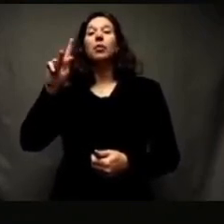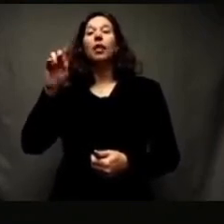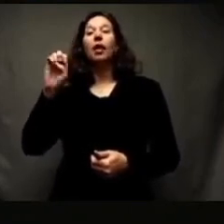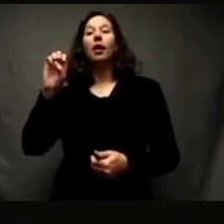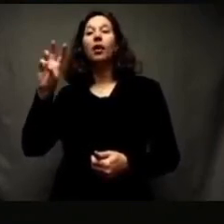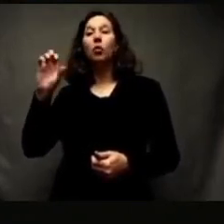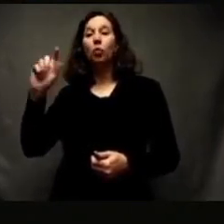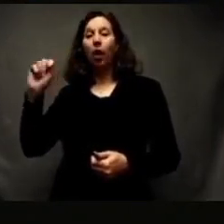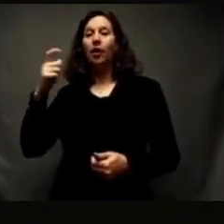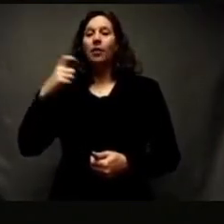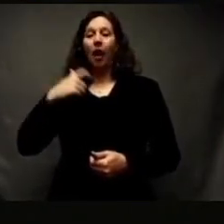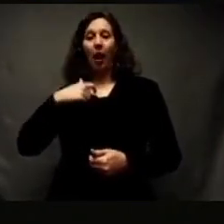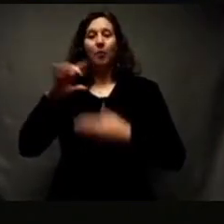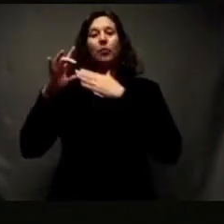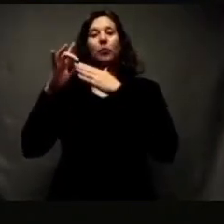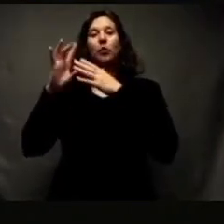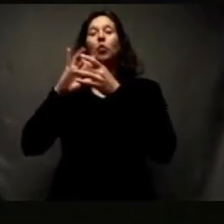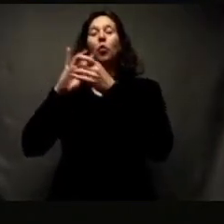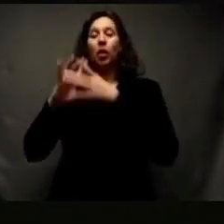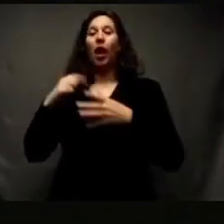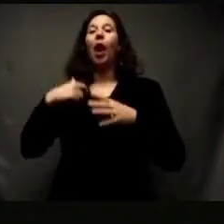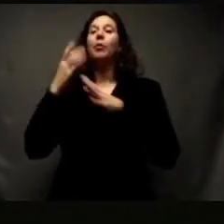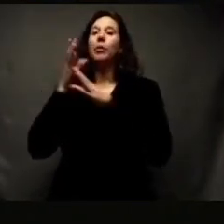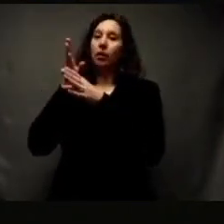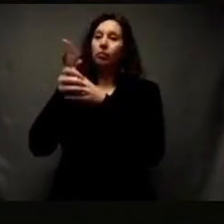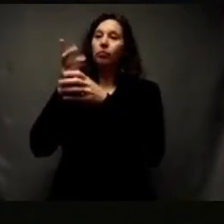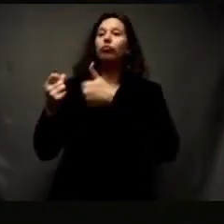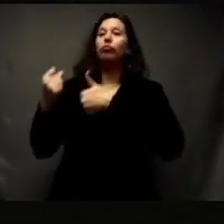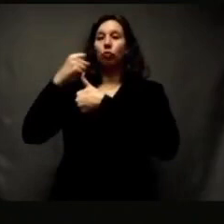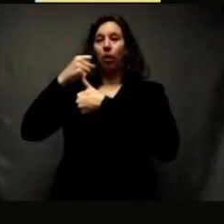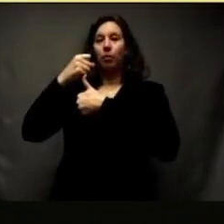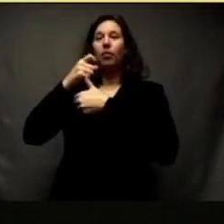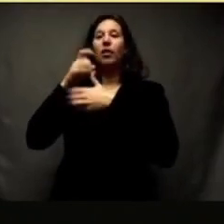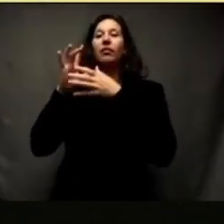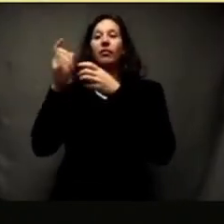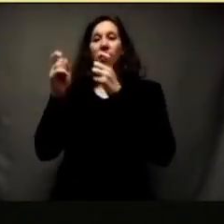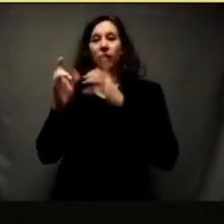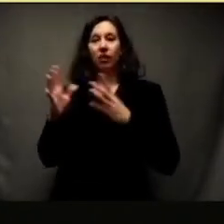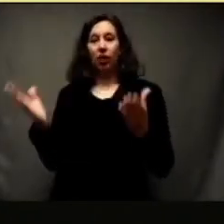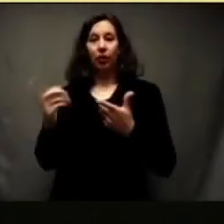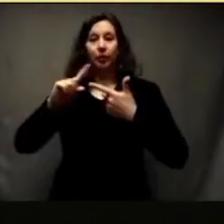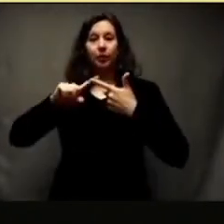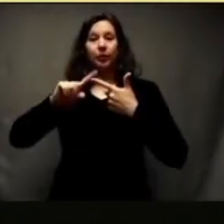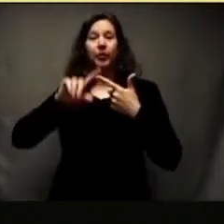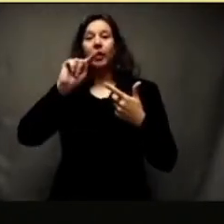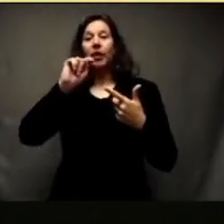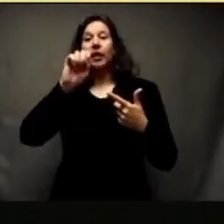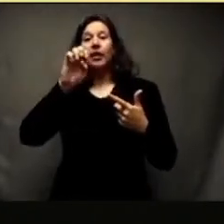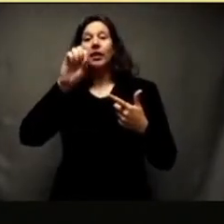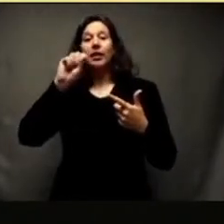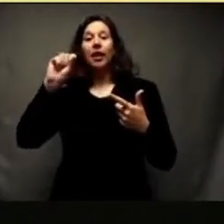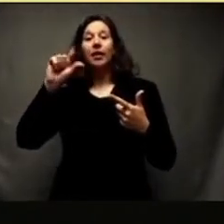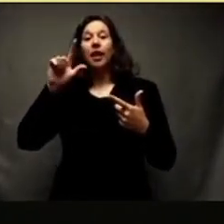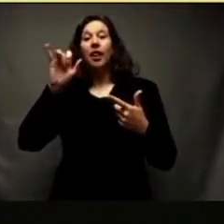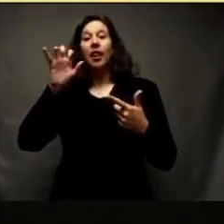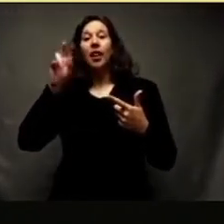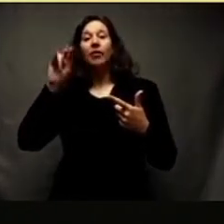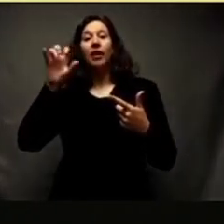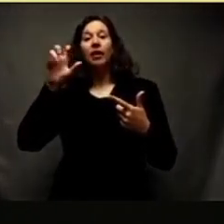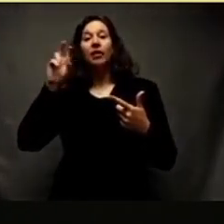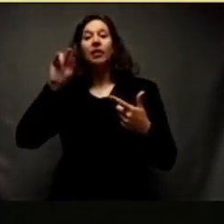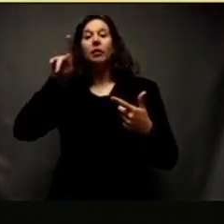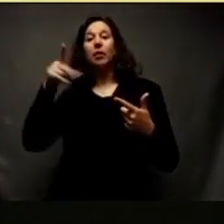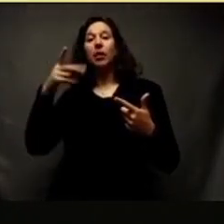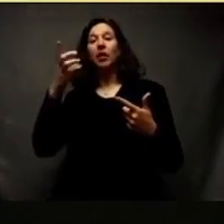from DevTech, and I will be the primary facilitator for the session. My name is Tess Levinson, and I'm a PhD